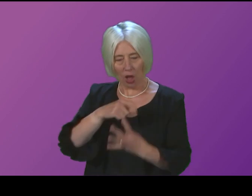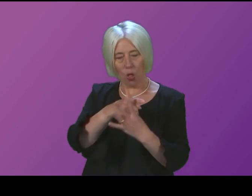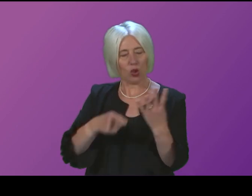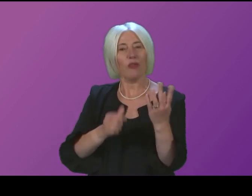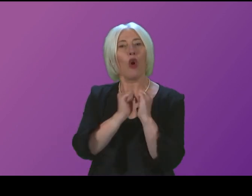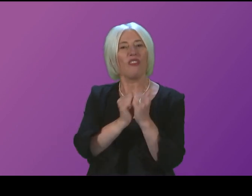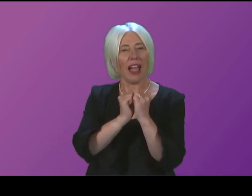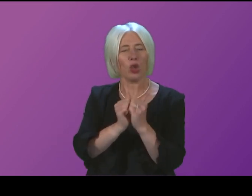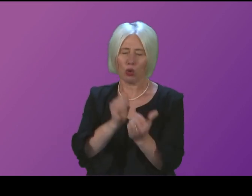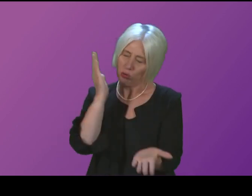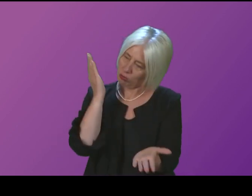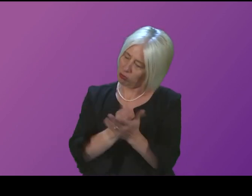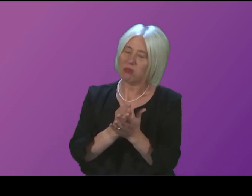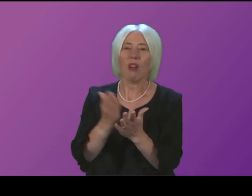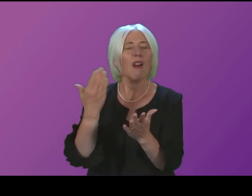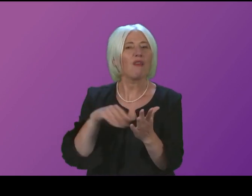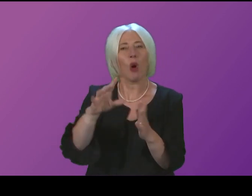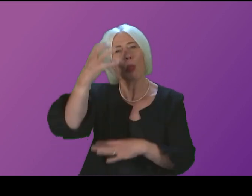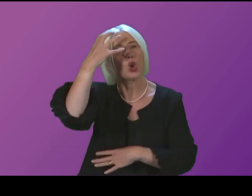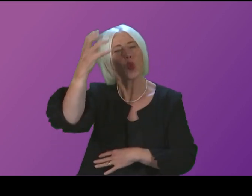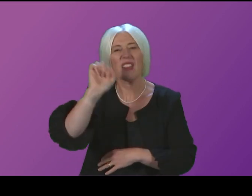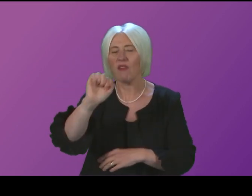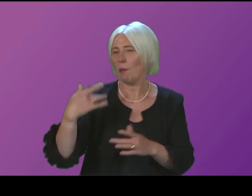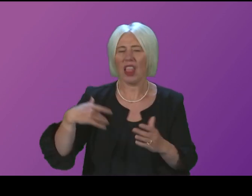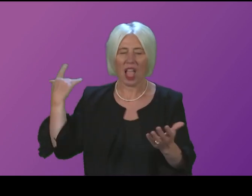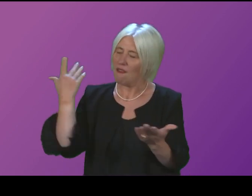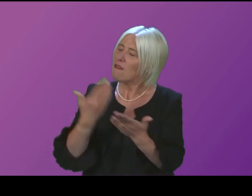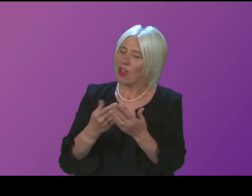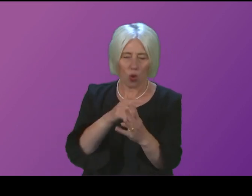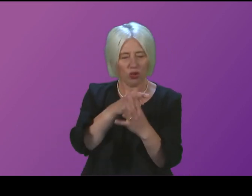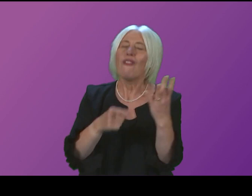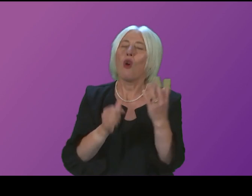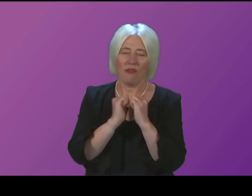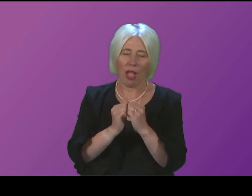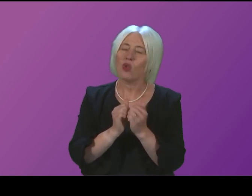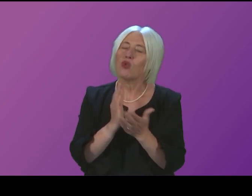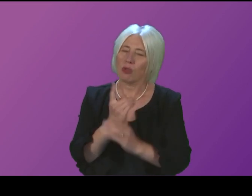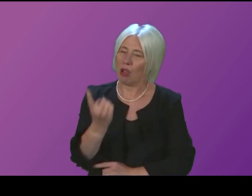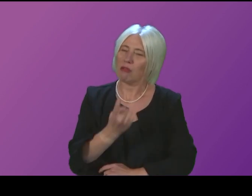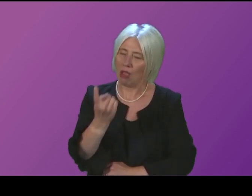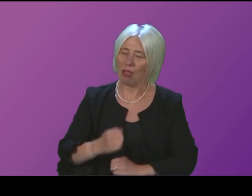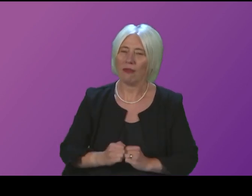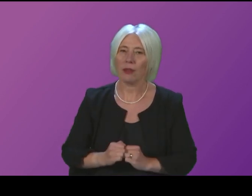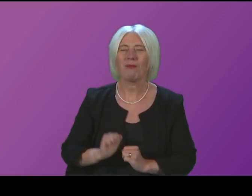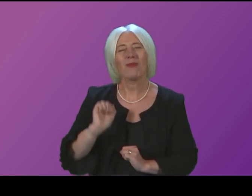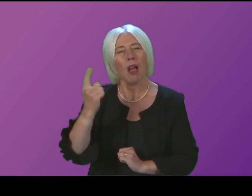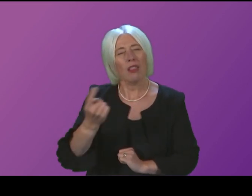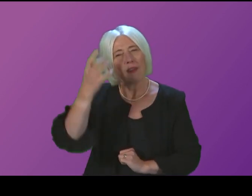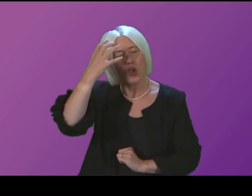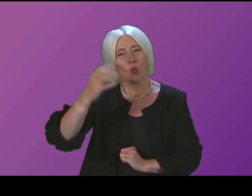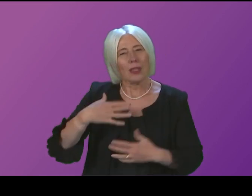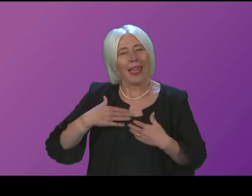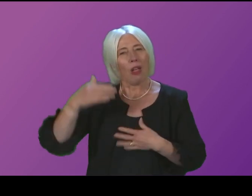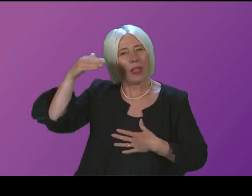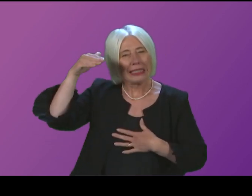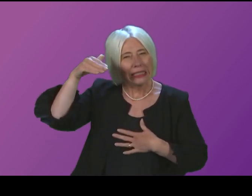values personified by the Queen throughout her entire life. Even as her health declined, Her Majesty